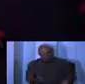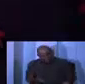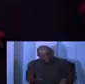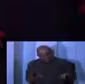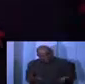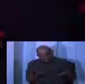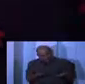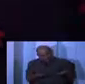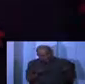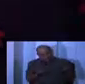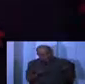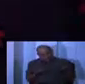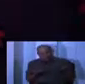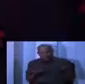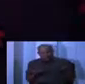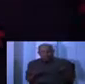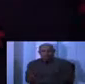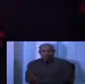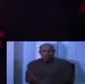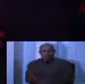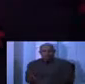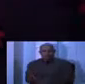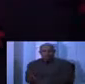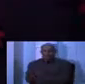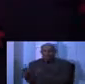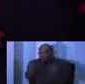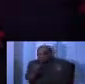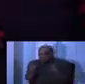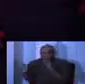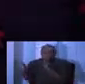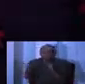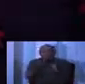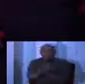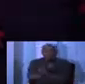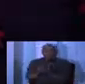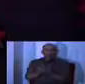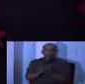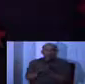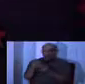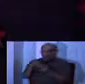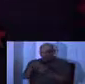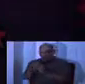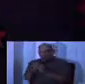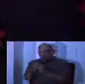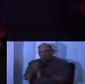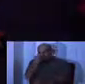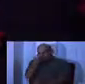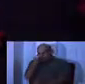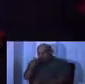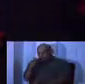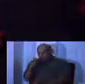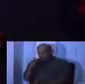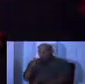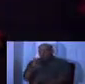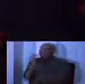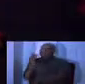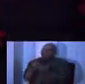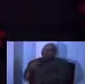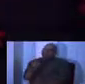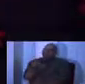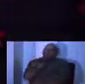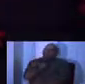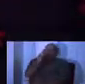to restoration. The scandalous love that sat with blind Bartimaeus, feeling sorry for